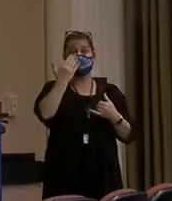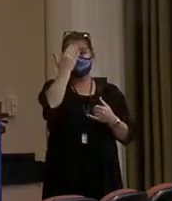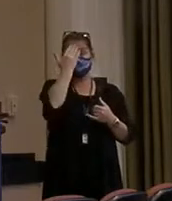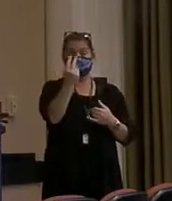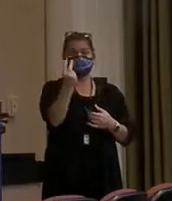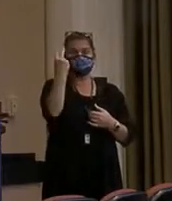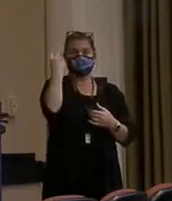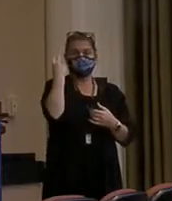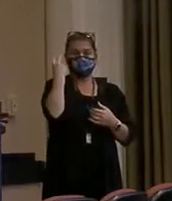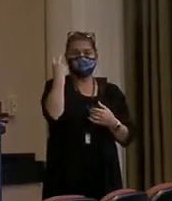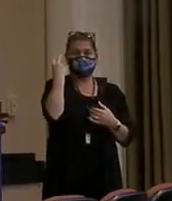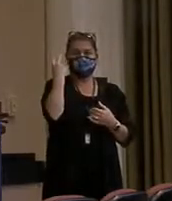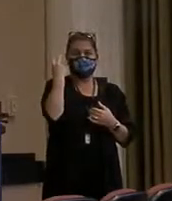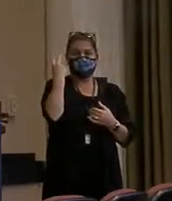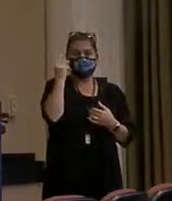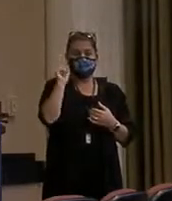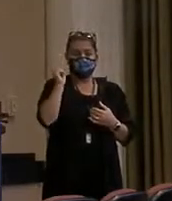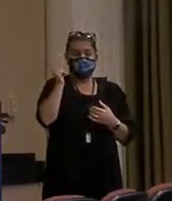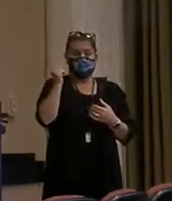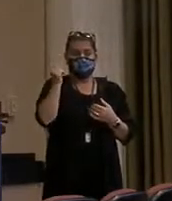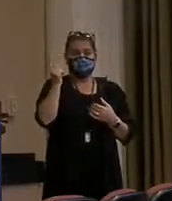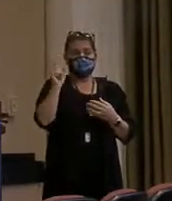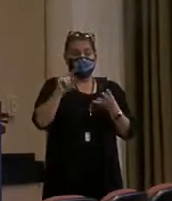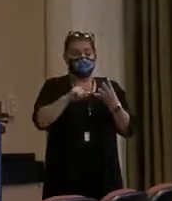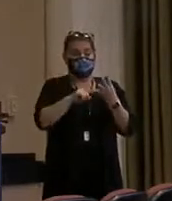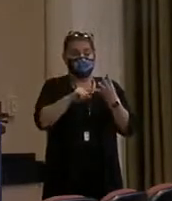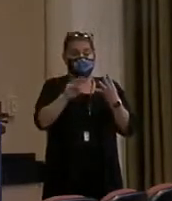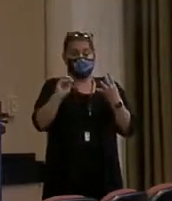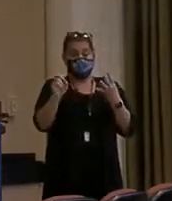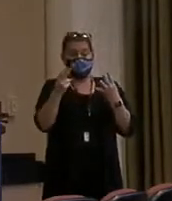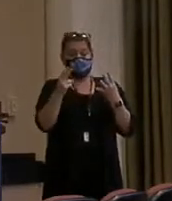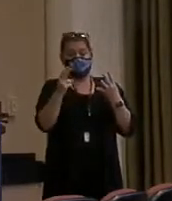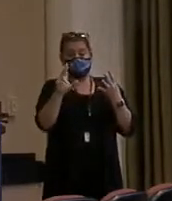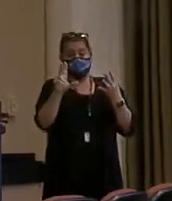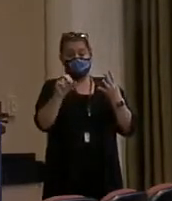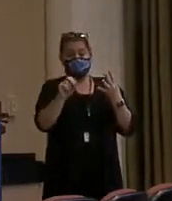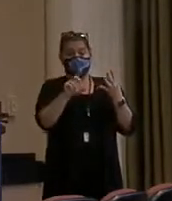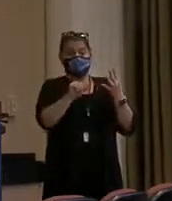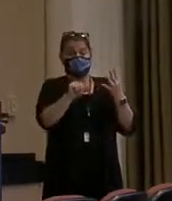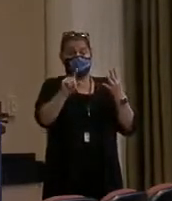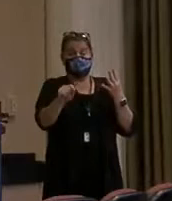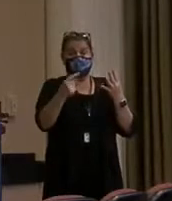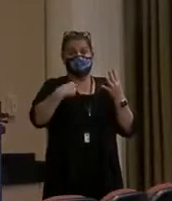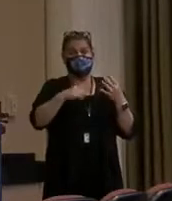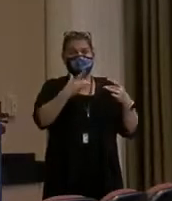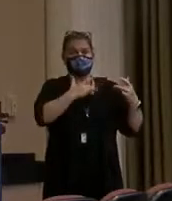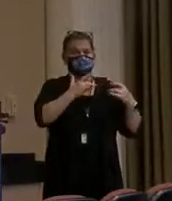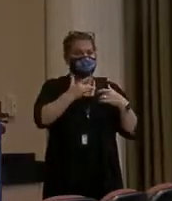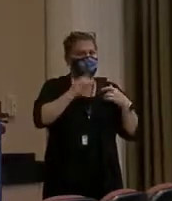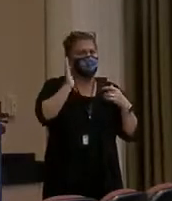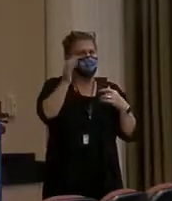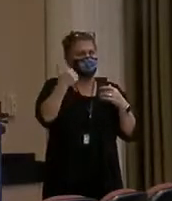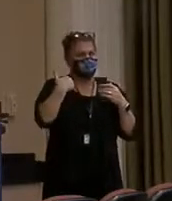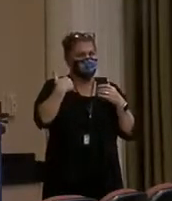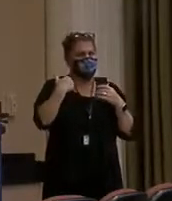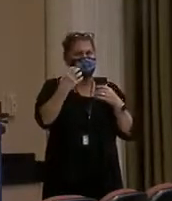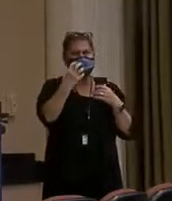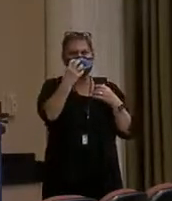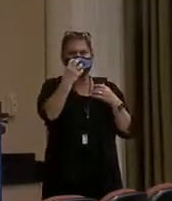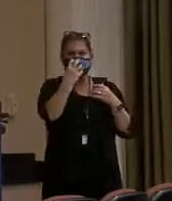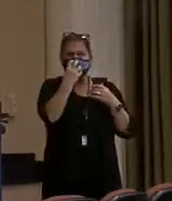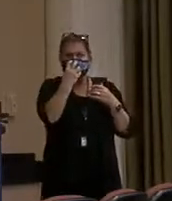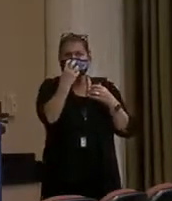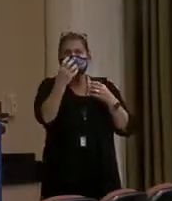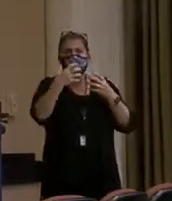looking back and where we were at the end of March 30th, we were worried about, was there going to be a ventilator for